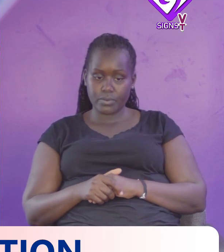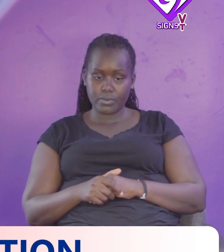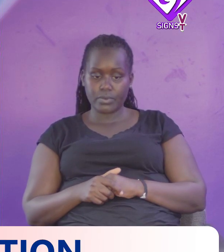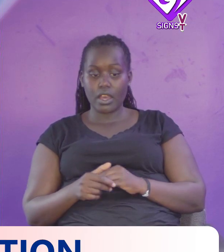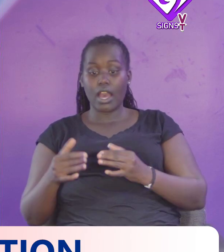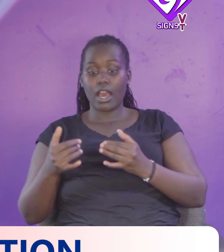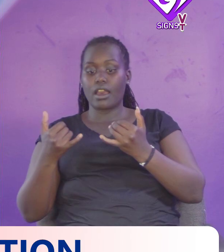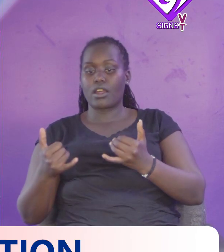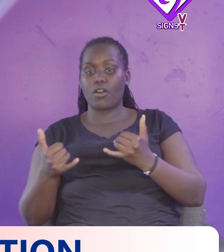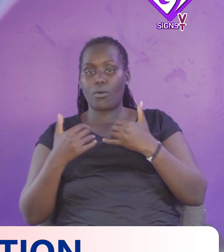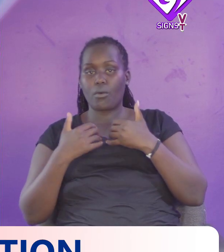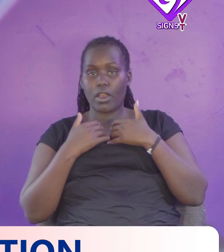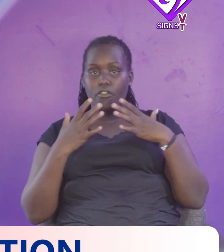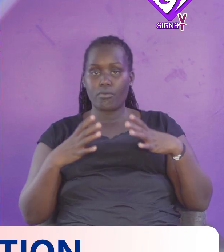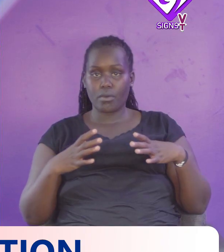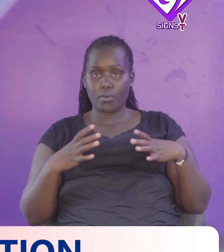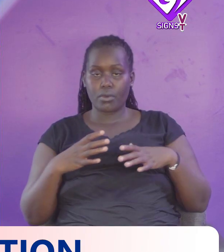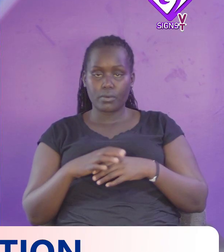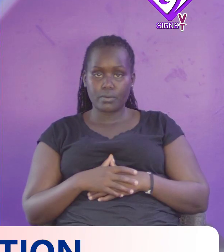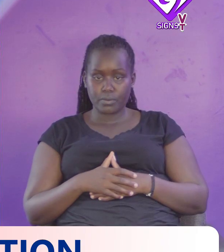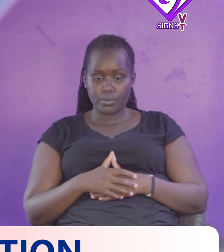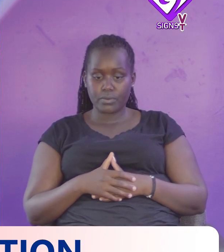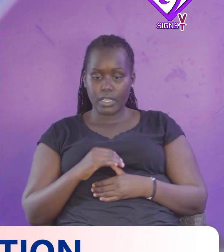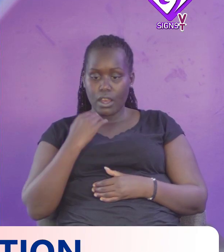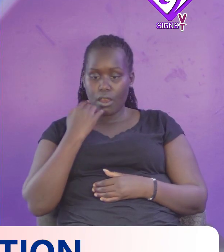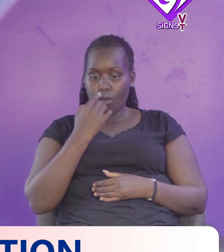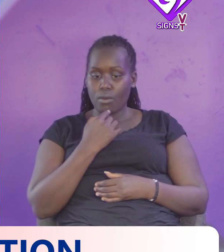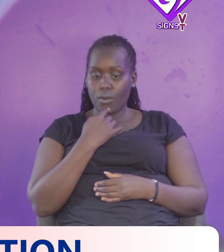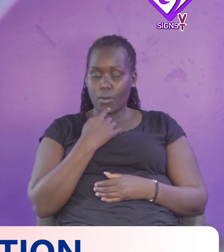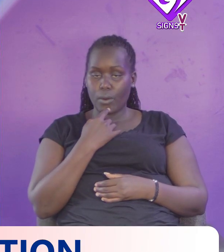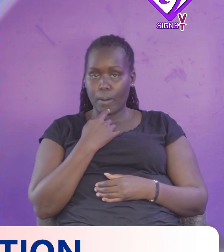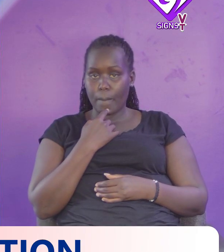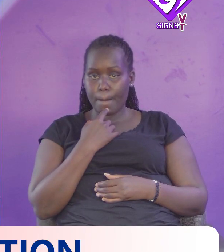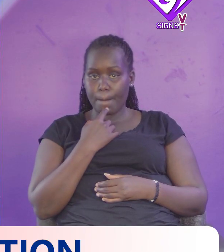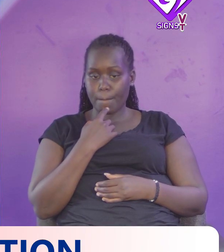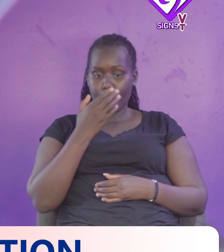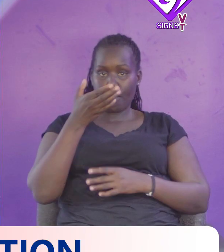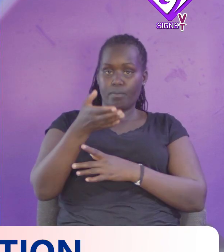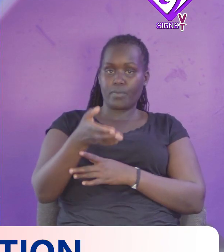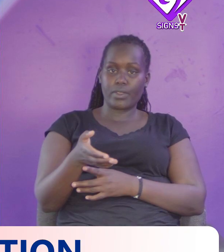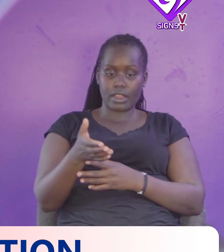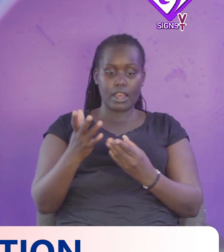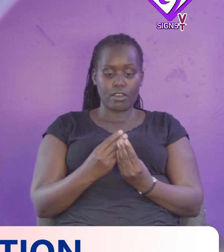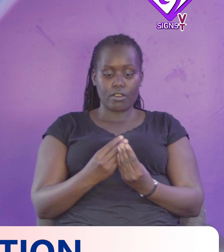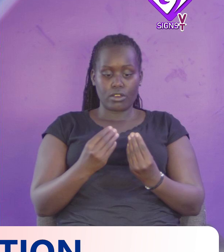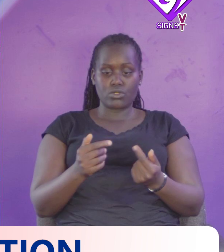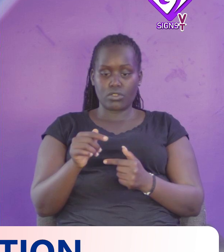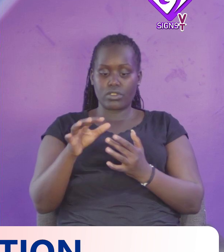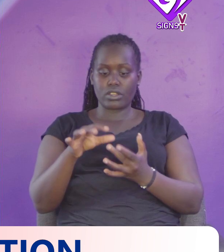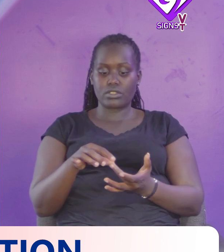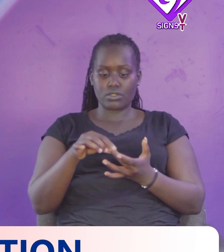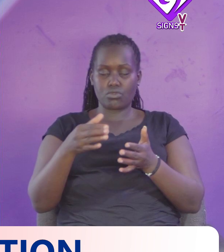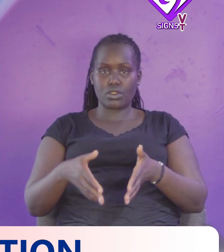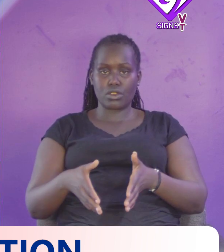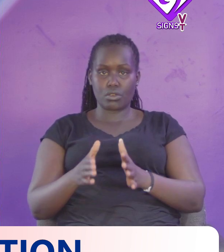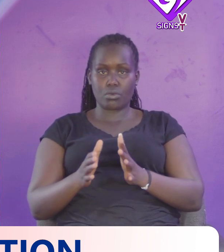there were people that were just put there to address these unique needs of